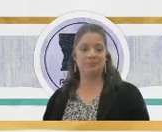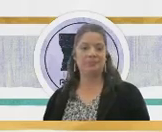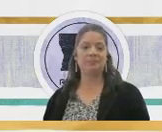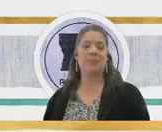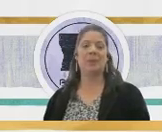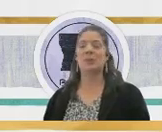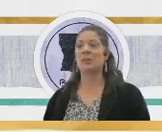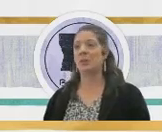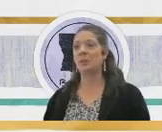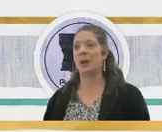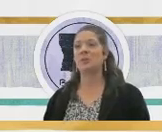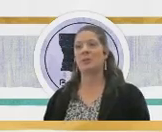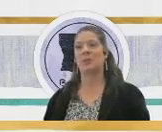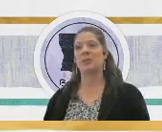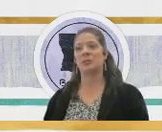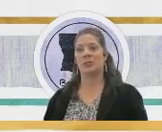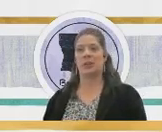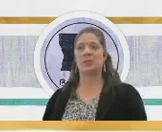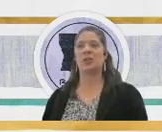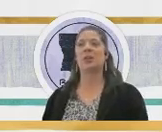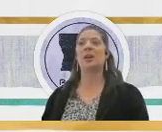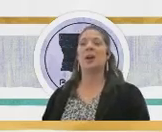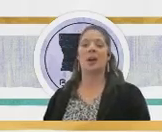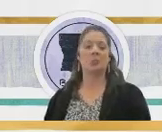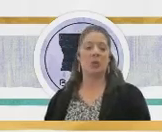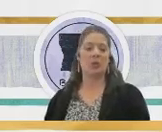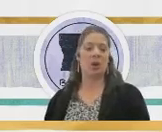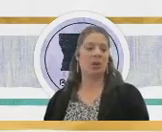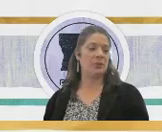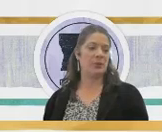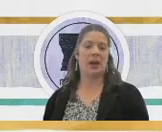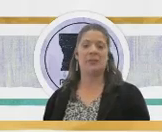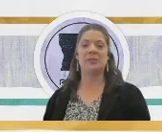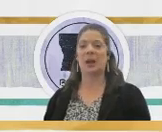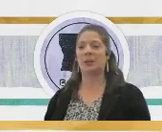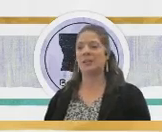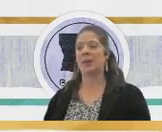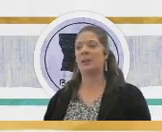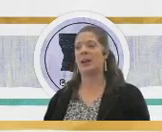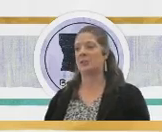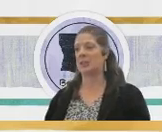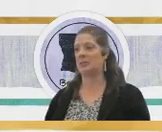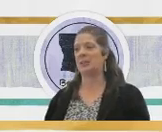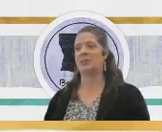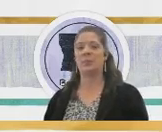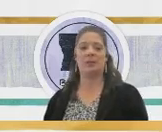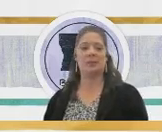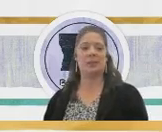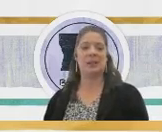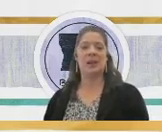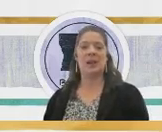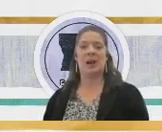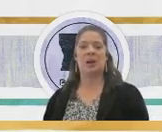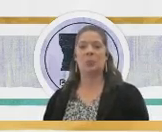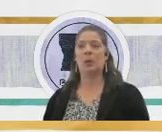edition. I'm Christy Ballou. I'm Director of Teacher Certification. On the call, also have some colleagues of mine, Ashley Townsend from